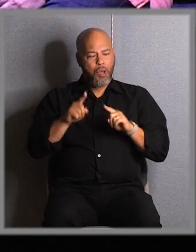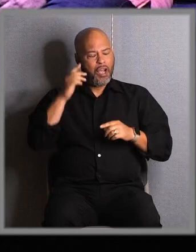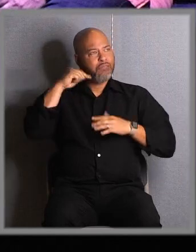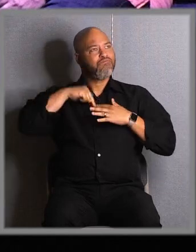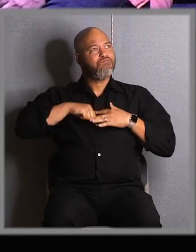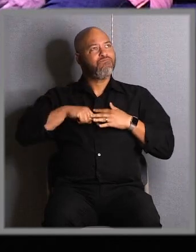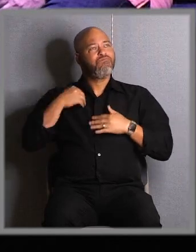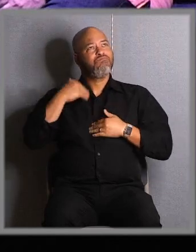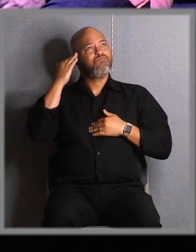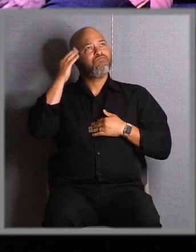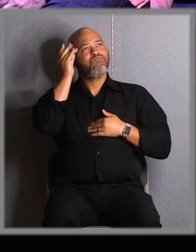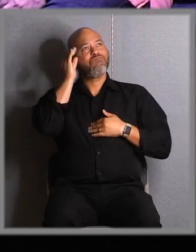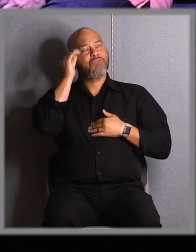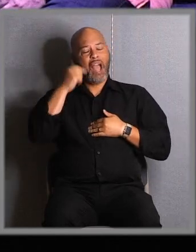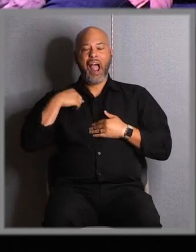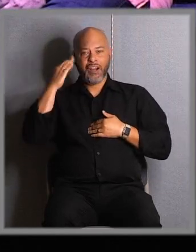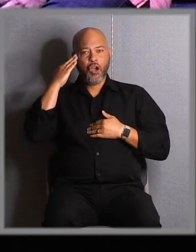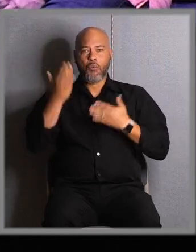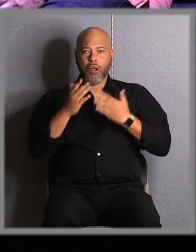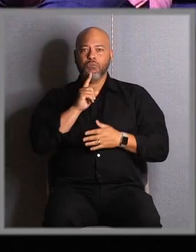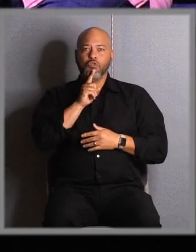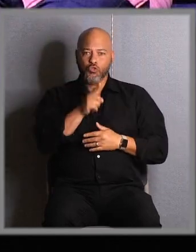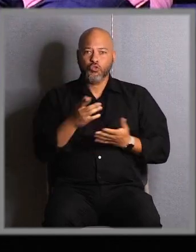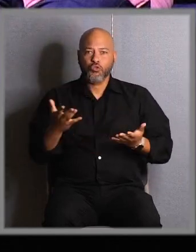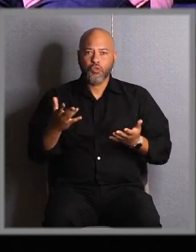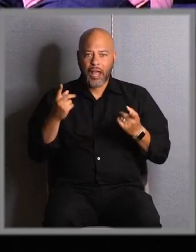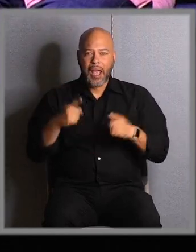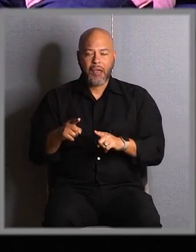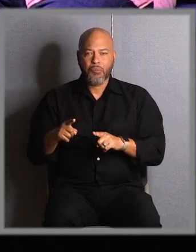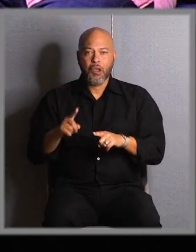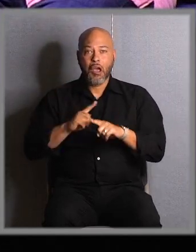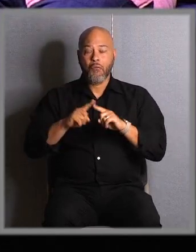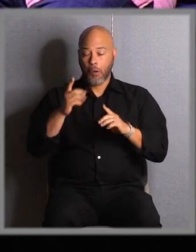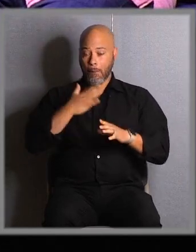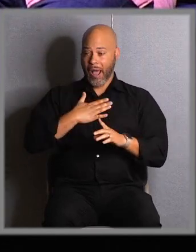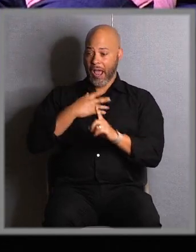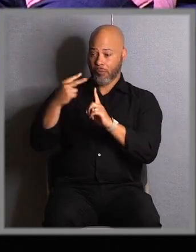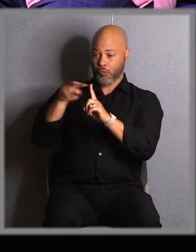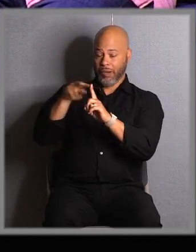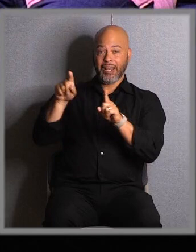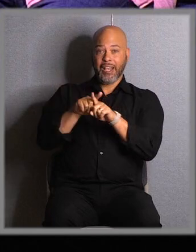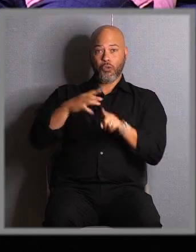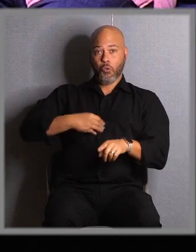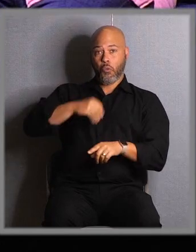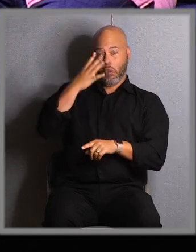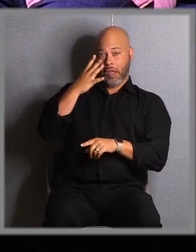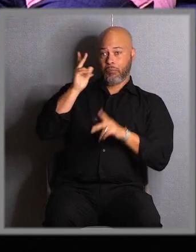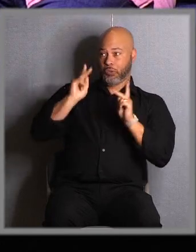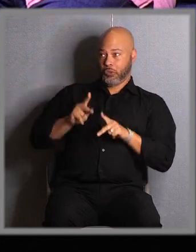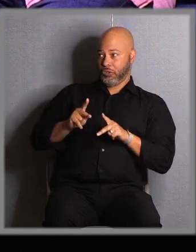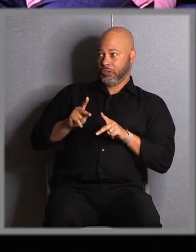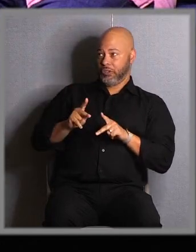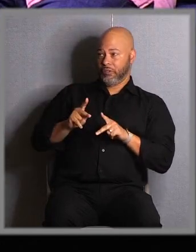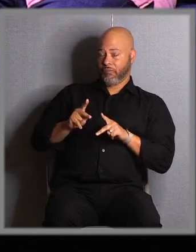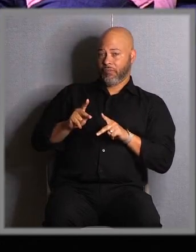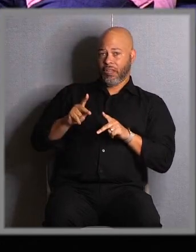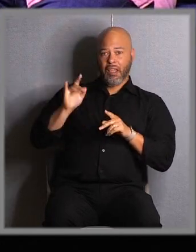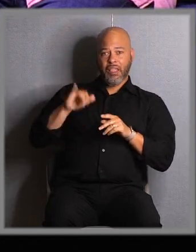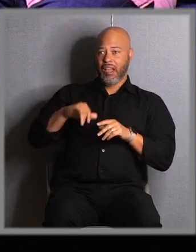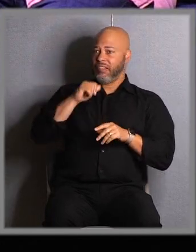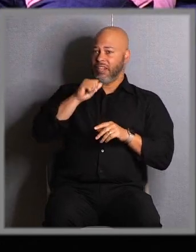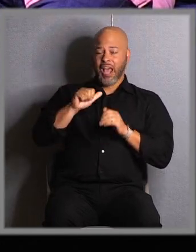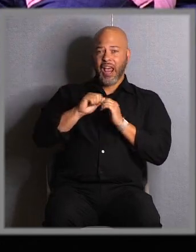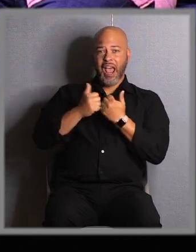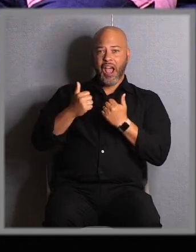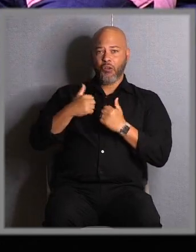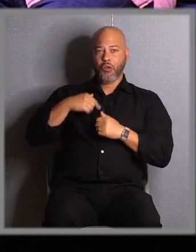that it does. I don't understand. From a white perspective, that honestly, that's not how we get treated.